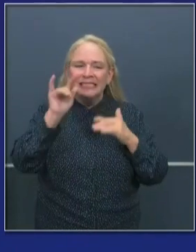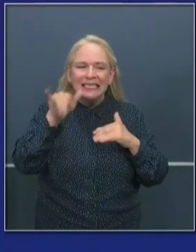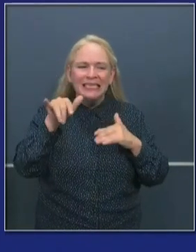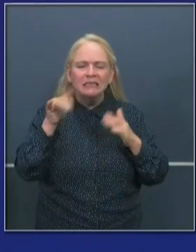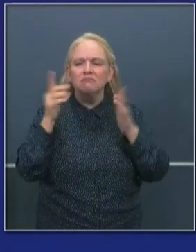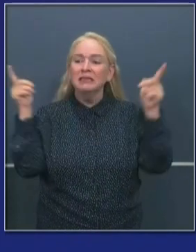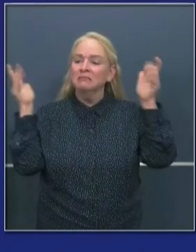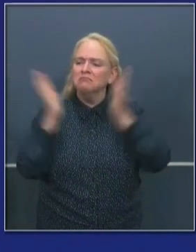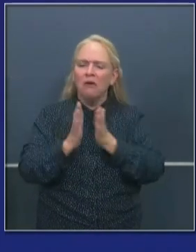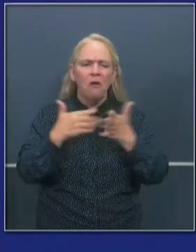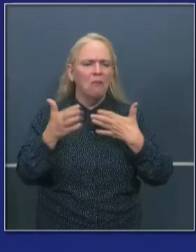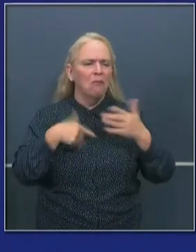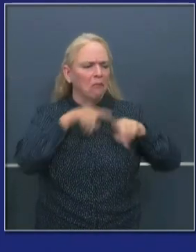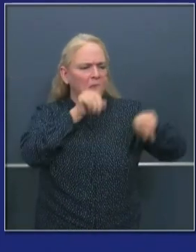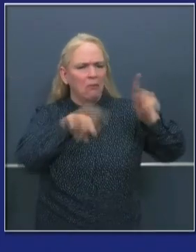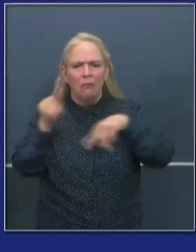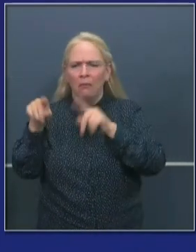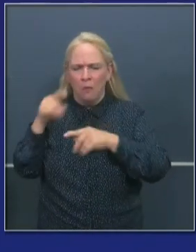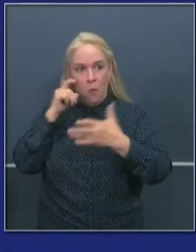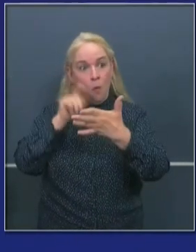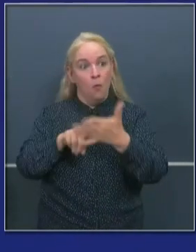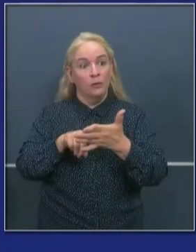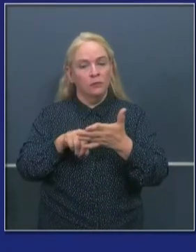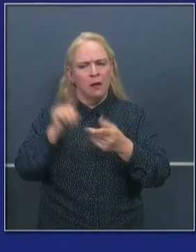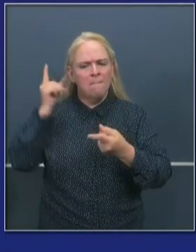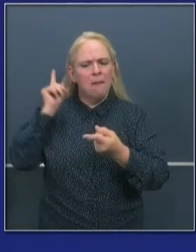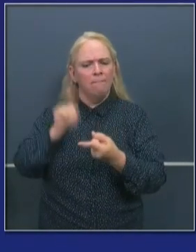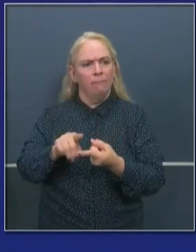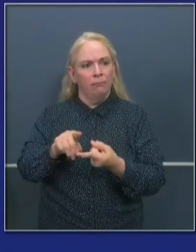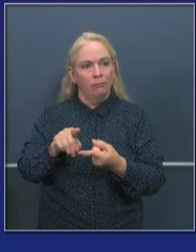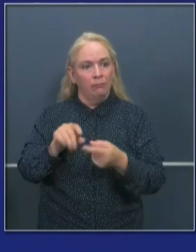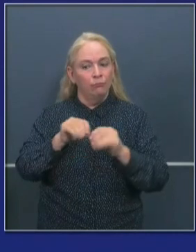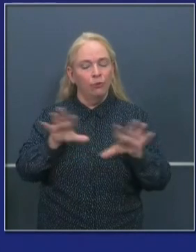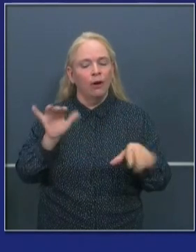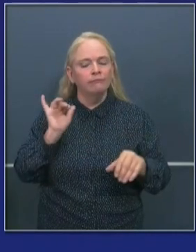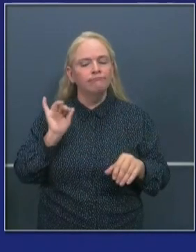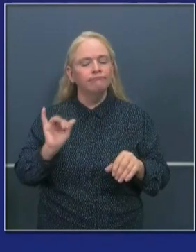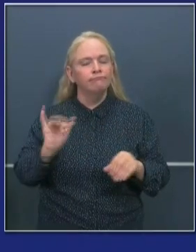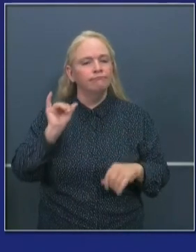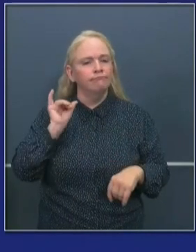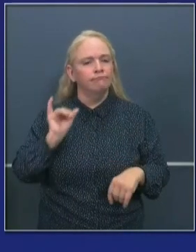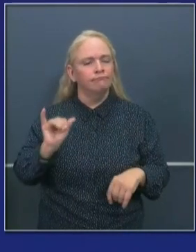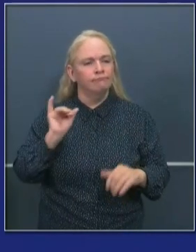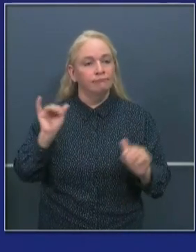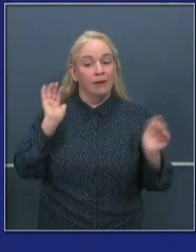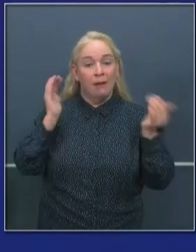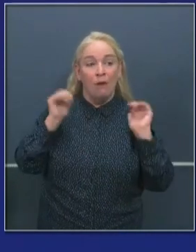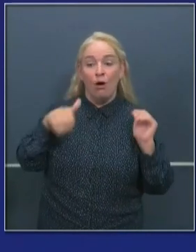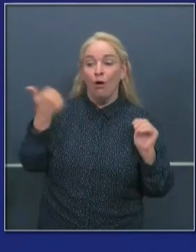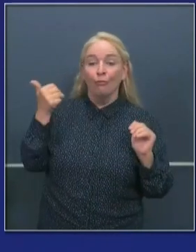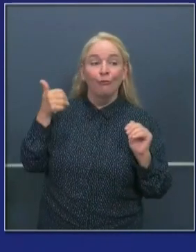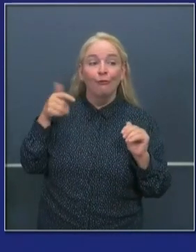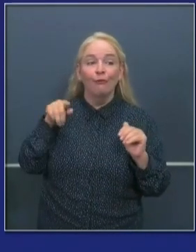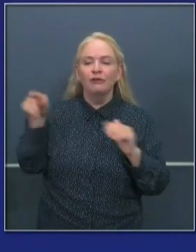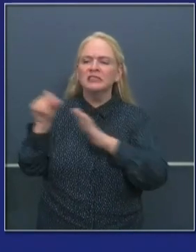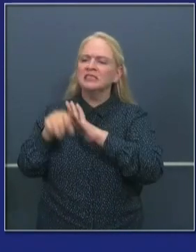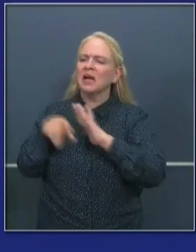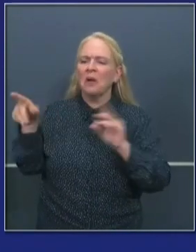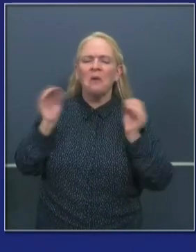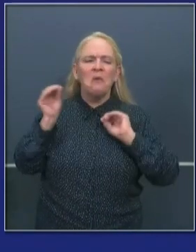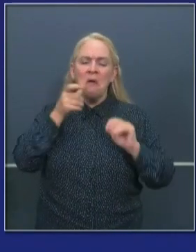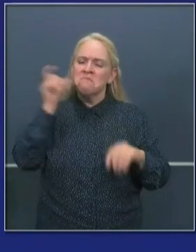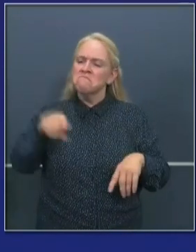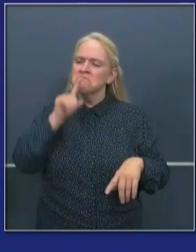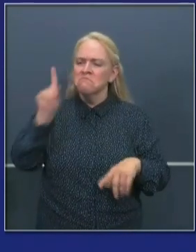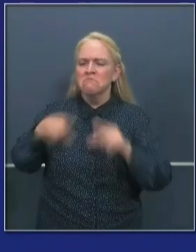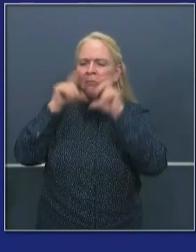have also seen slower spread in comparison to other states that have not adopted, or other counties and communities that have not